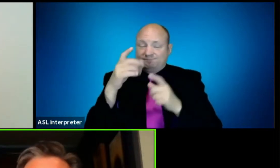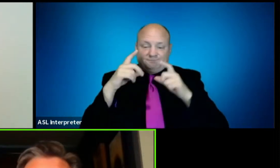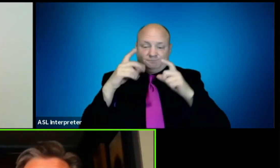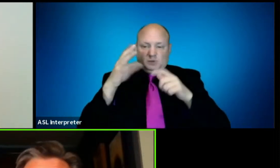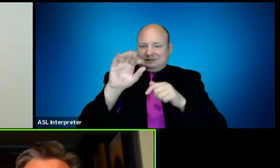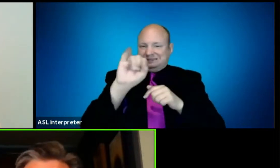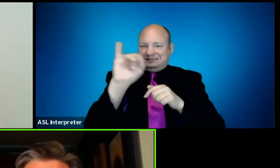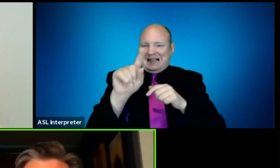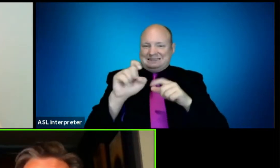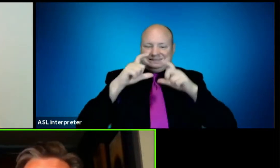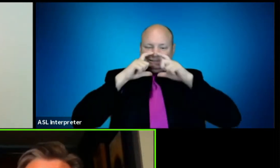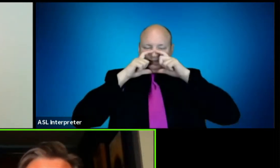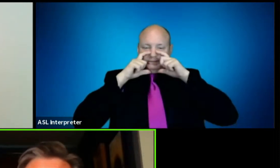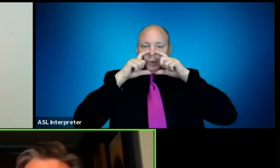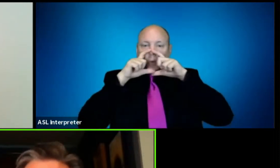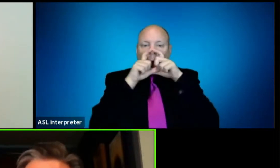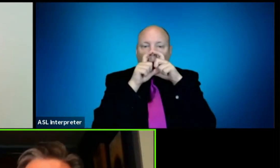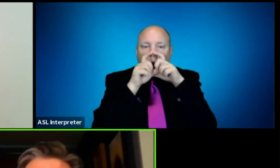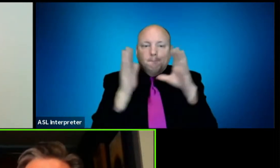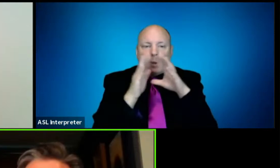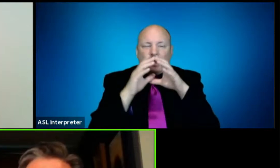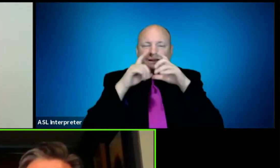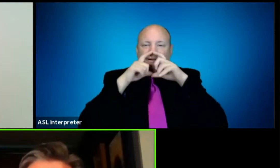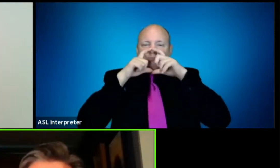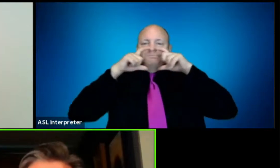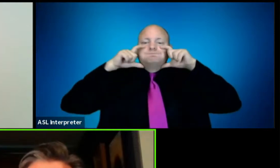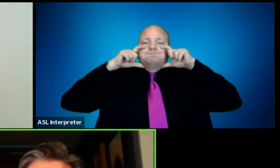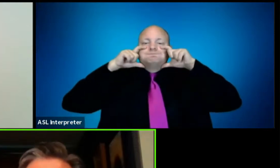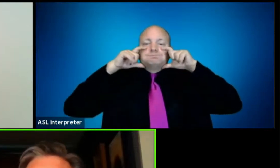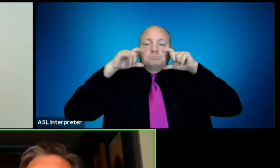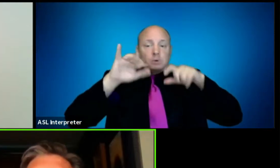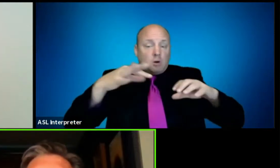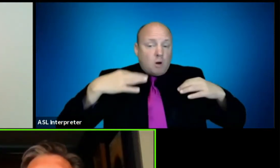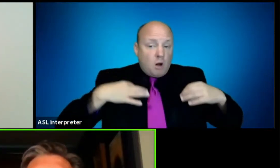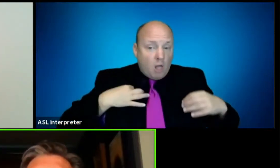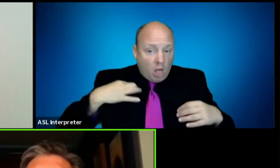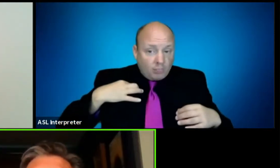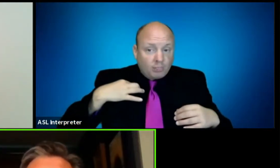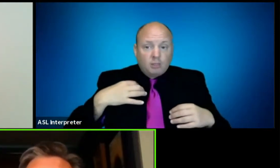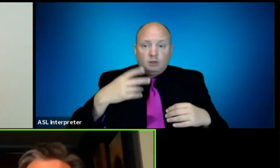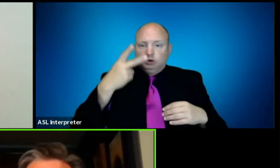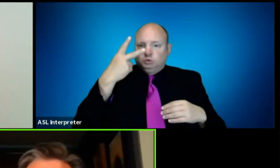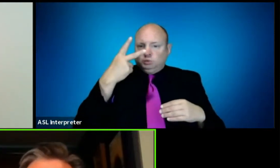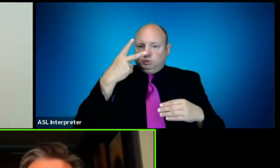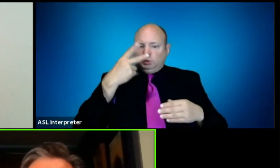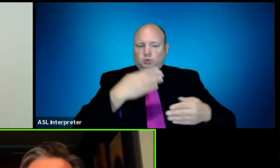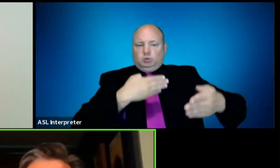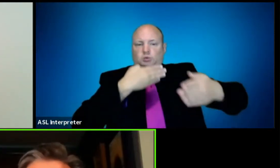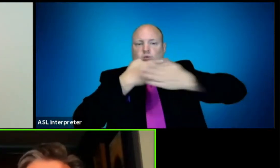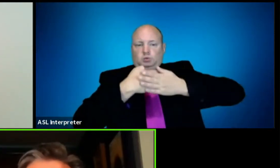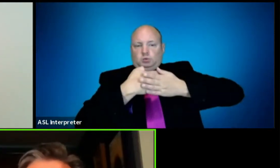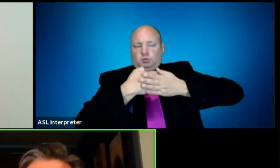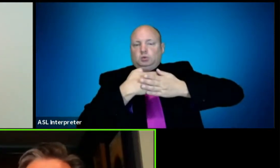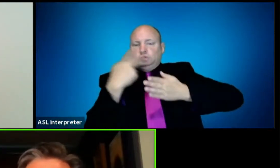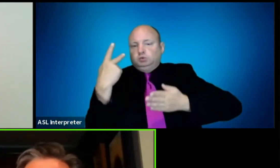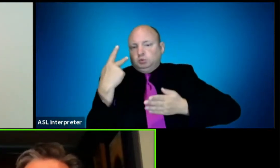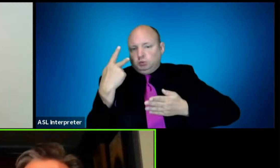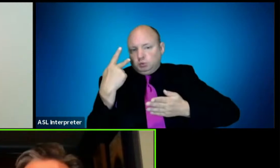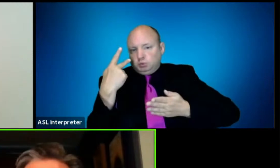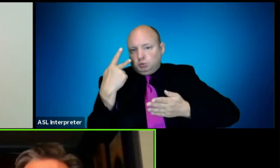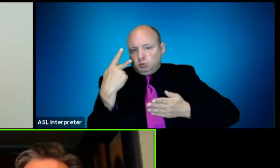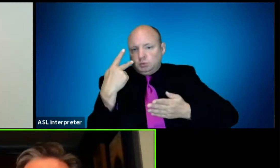If you're wearing a cloth mask, 2 or more layers are better than 1. Medical masks that are made of paper